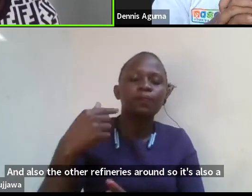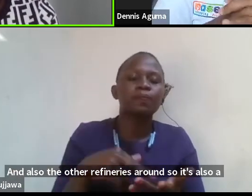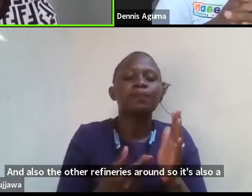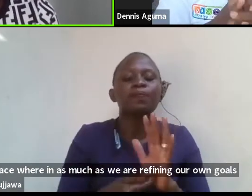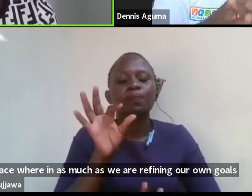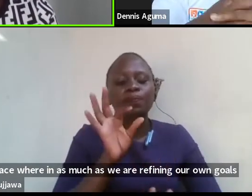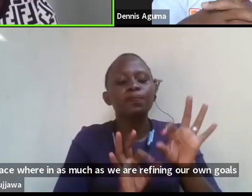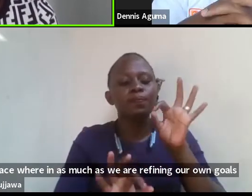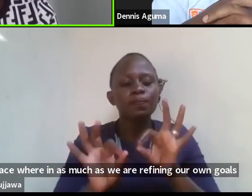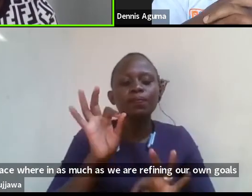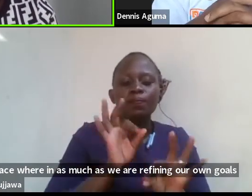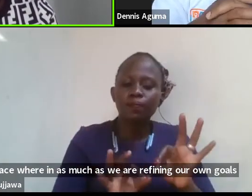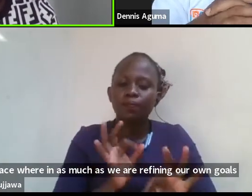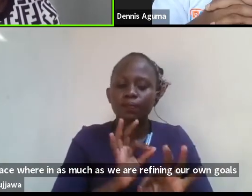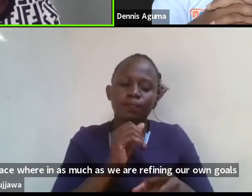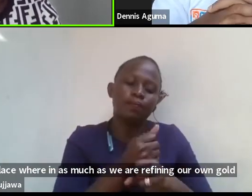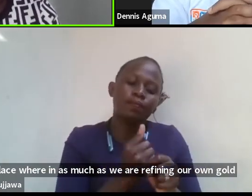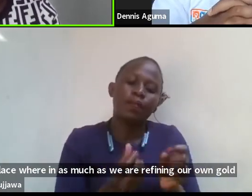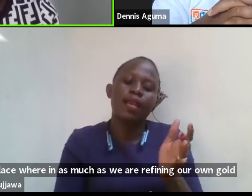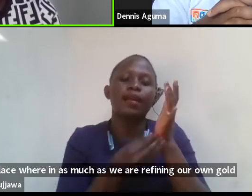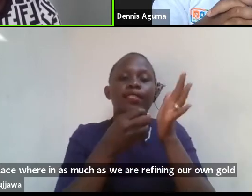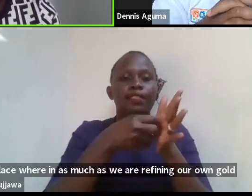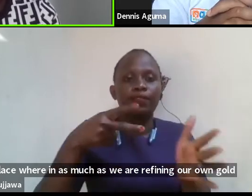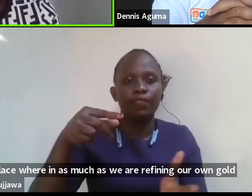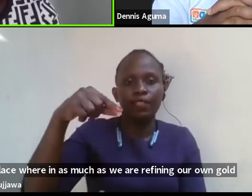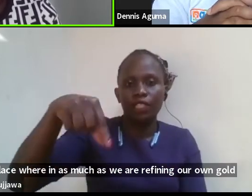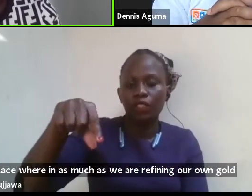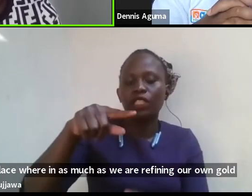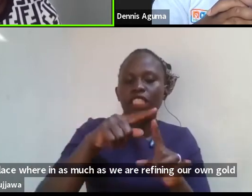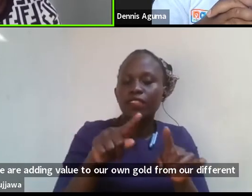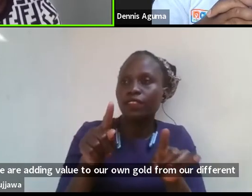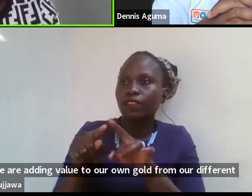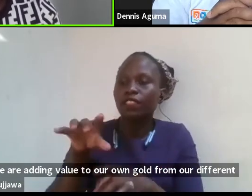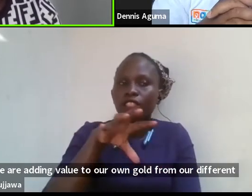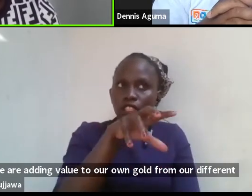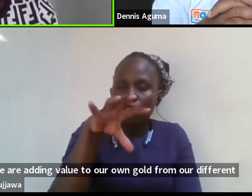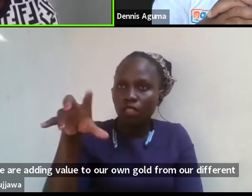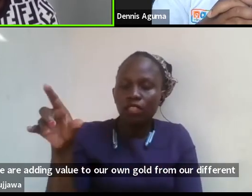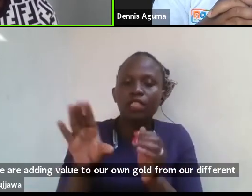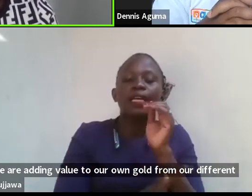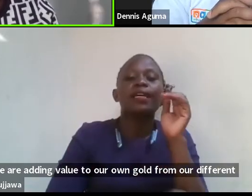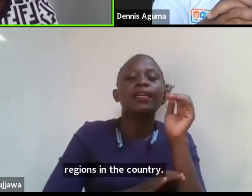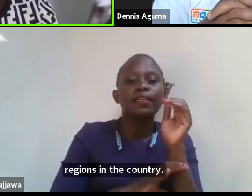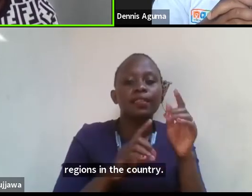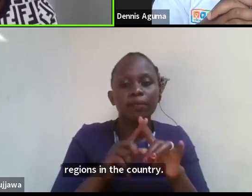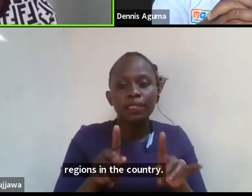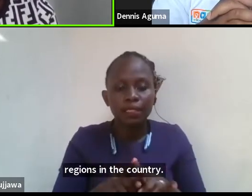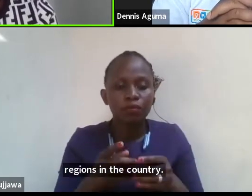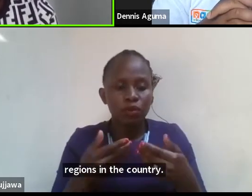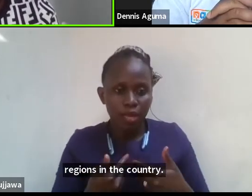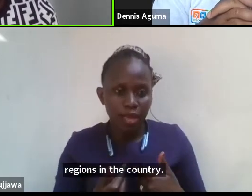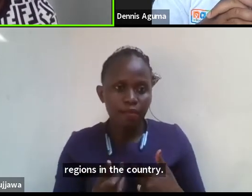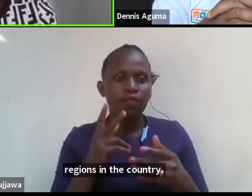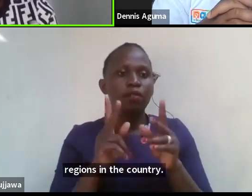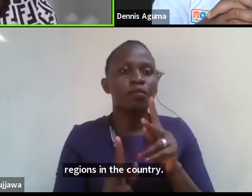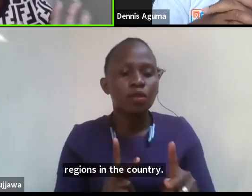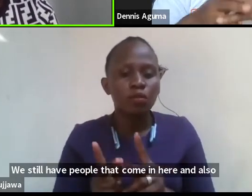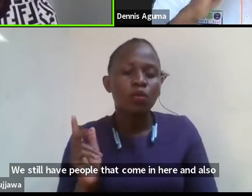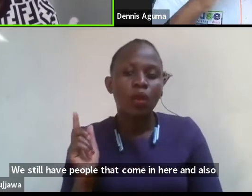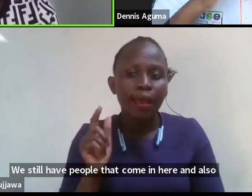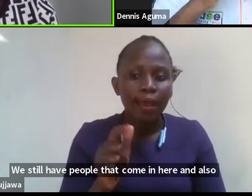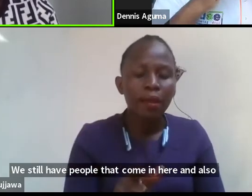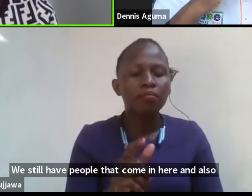adding value to our own gold from our different regions in the country. We still have people that come in here and also